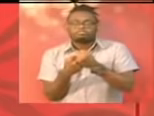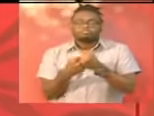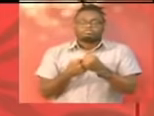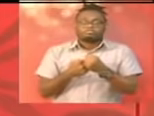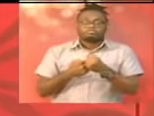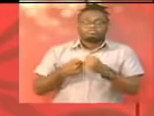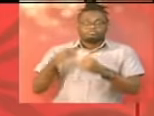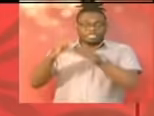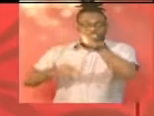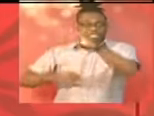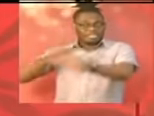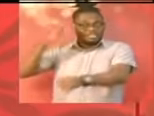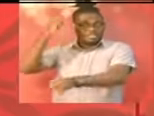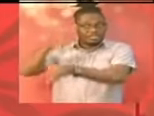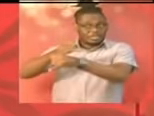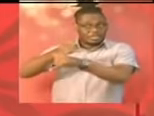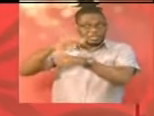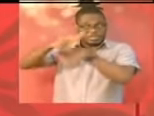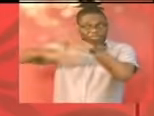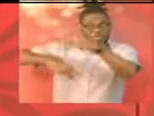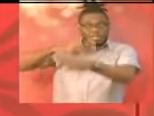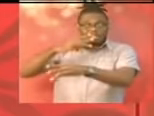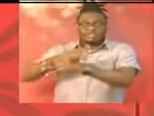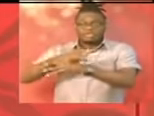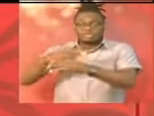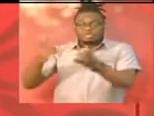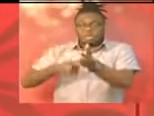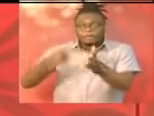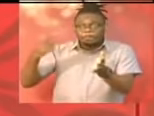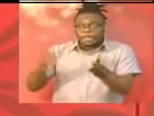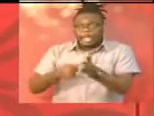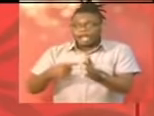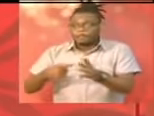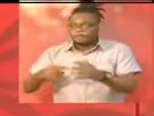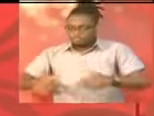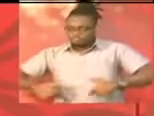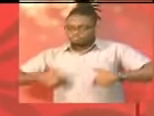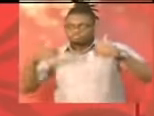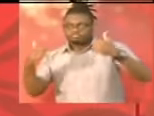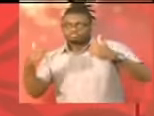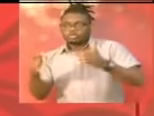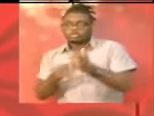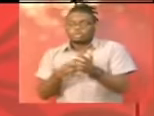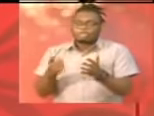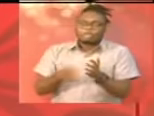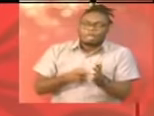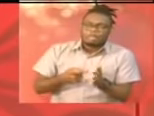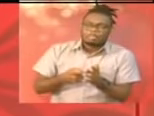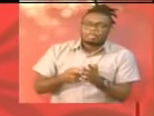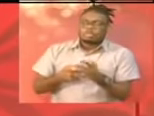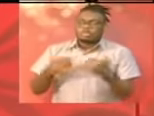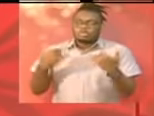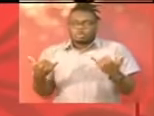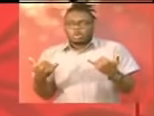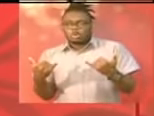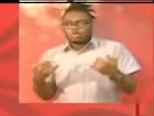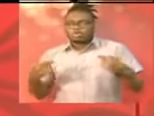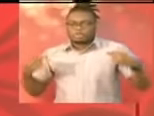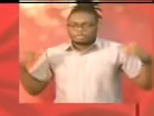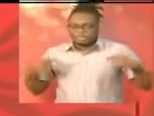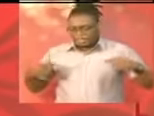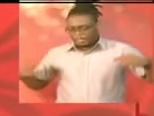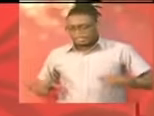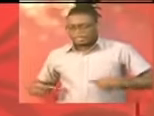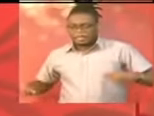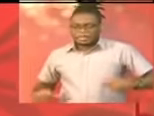good health, sometimes only having a mild case of COVID-19, were now dealing with numerous health issues.